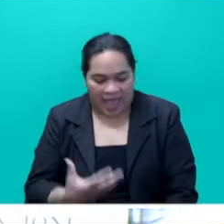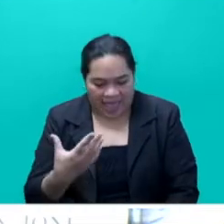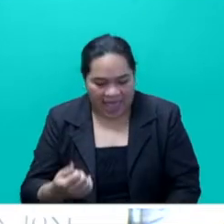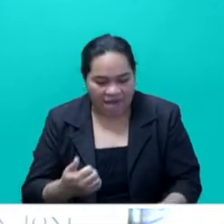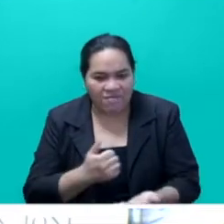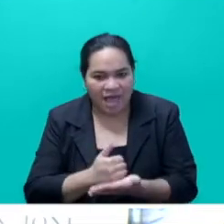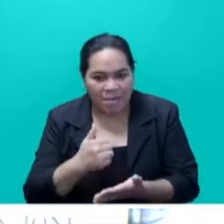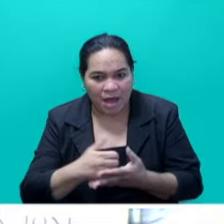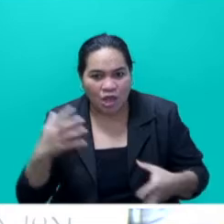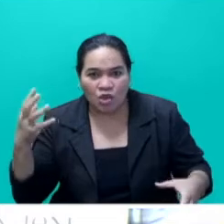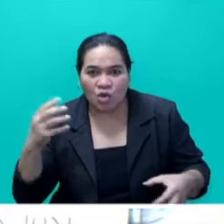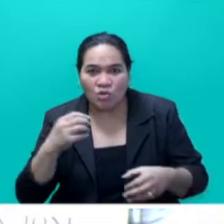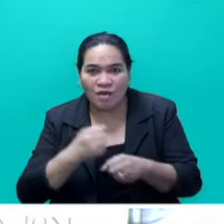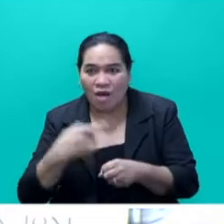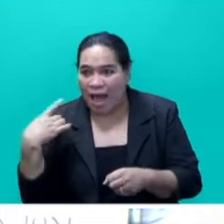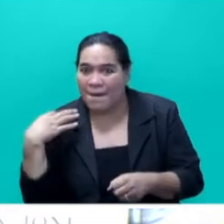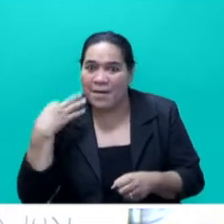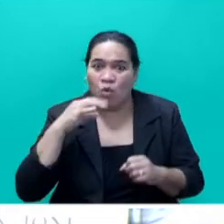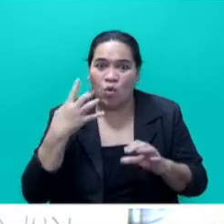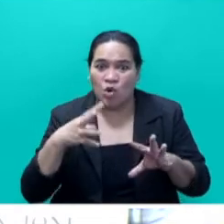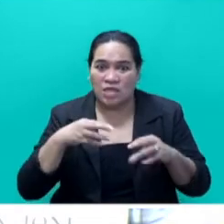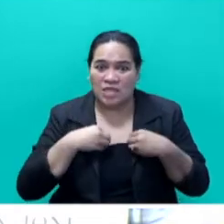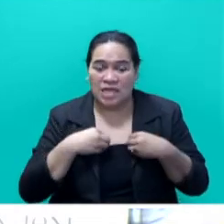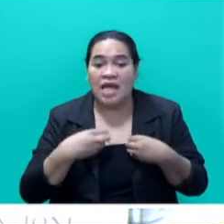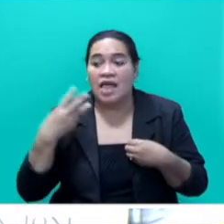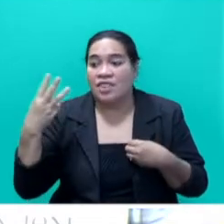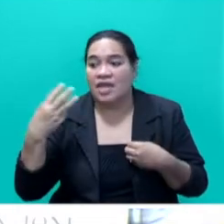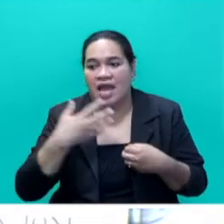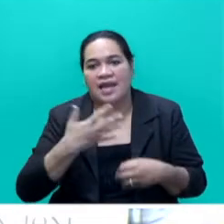The total number of applications that were received were by